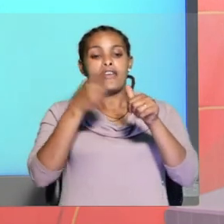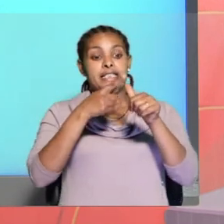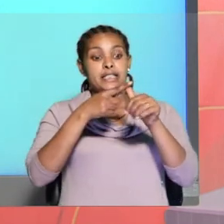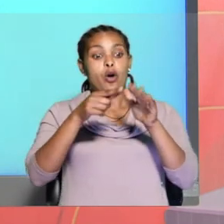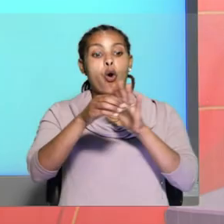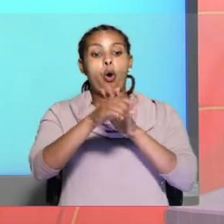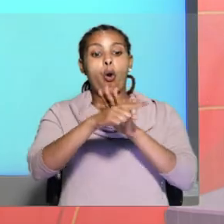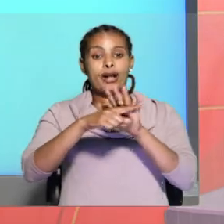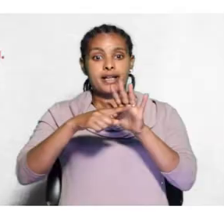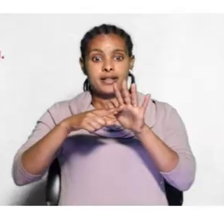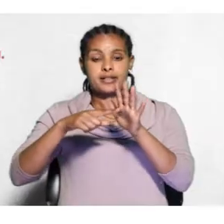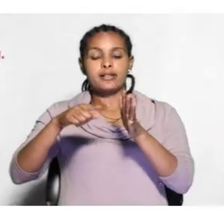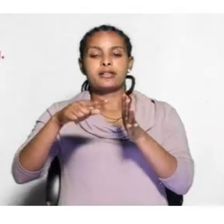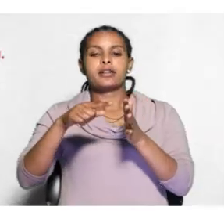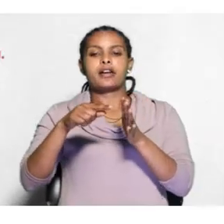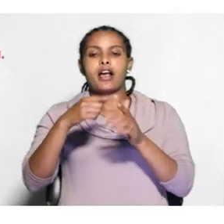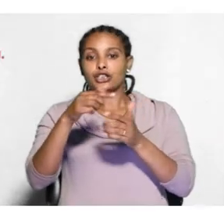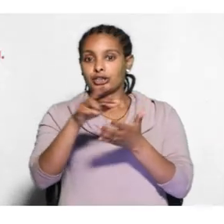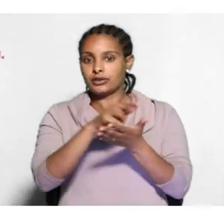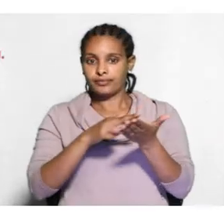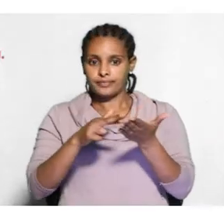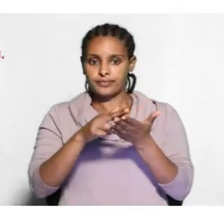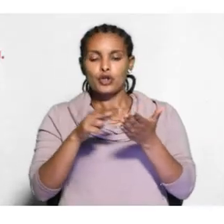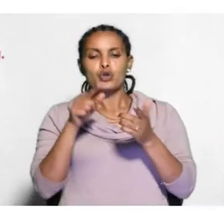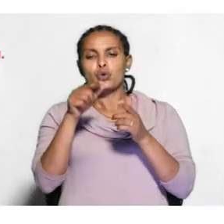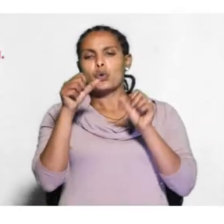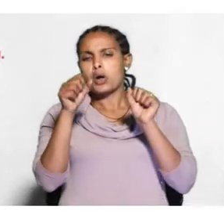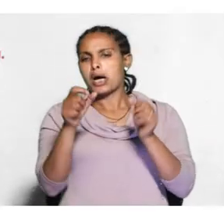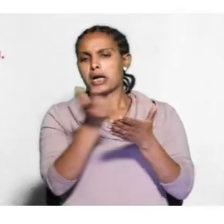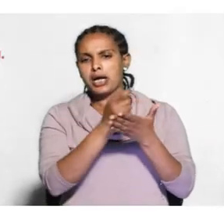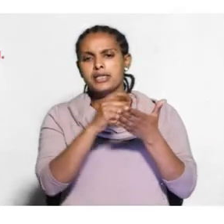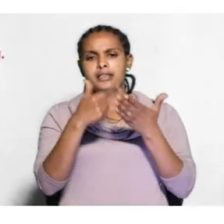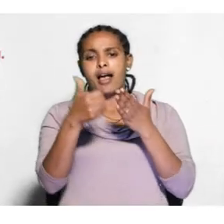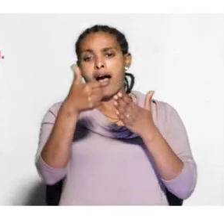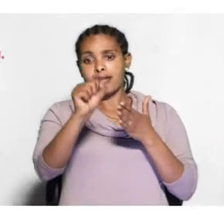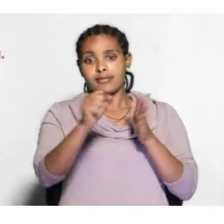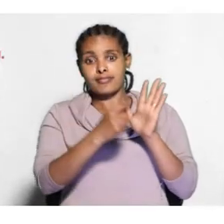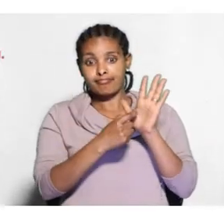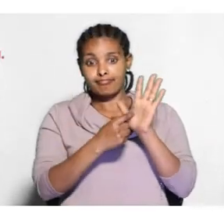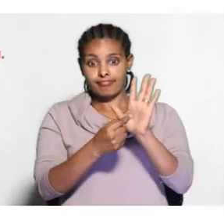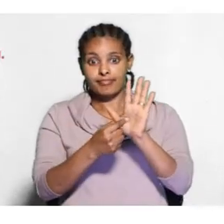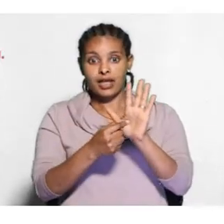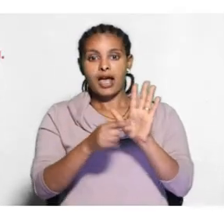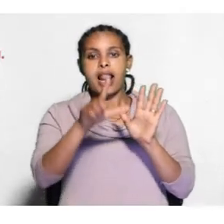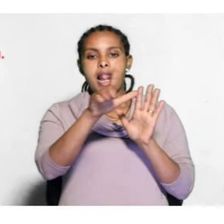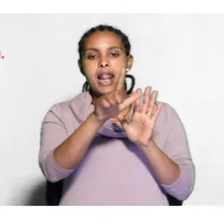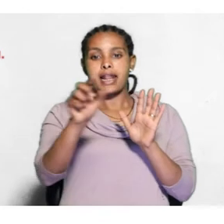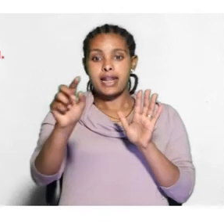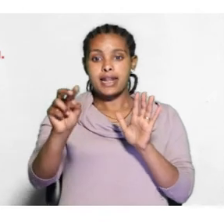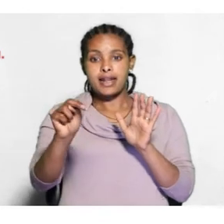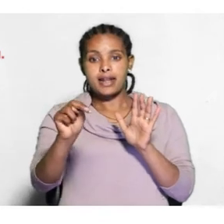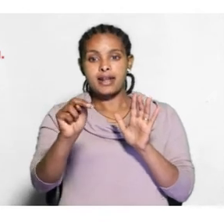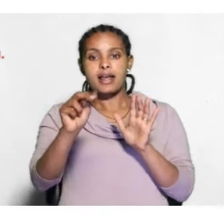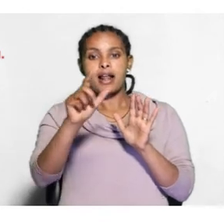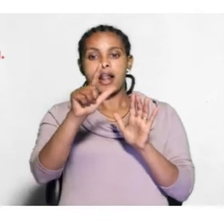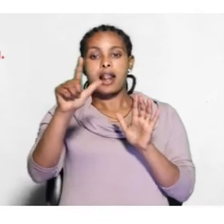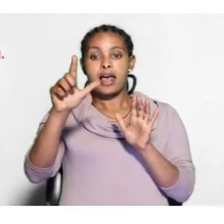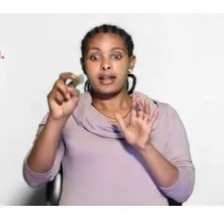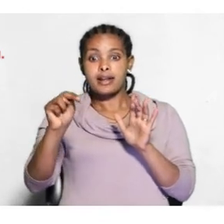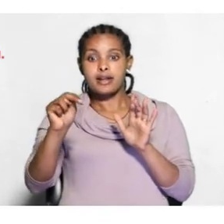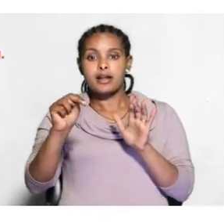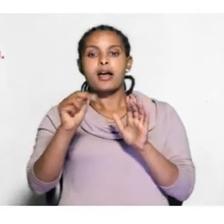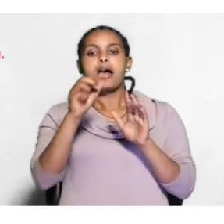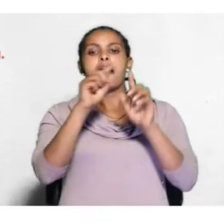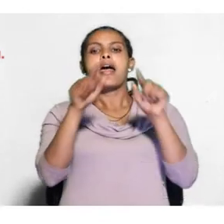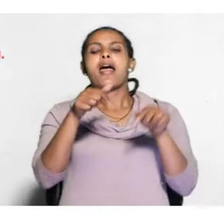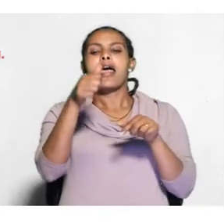order reaction you can write this as lan construction of